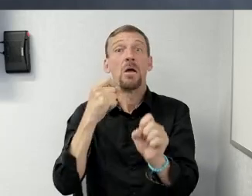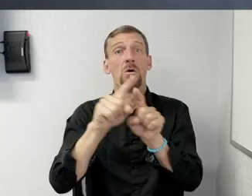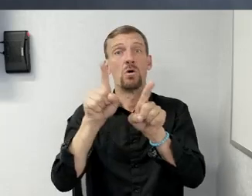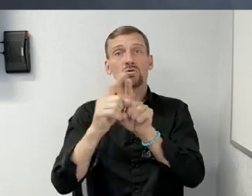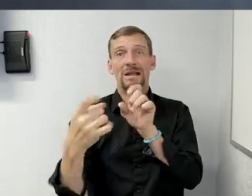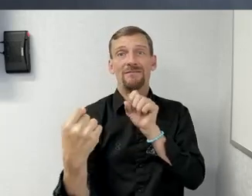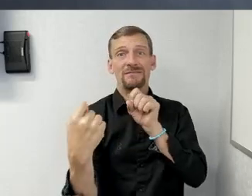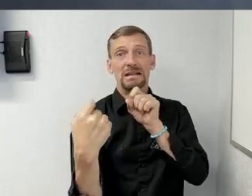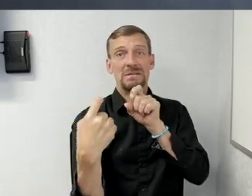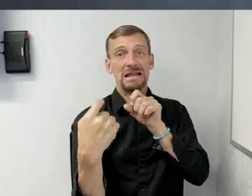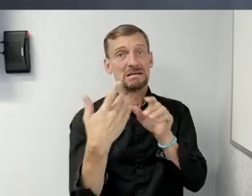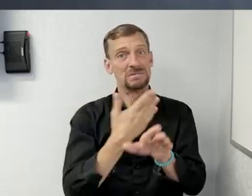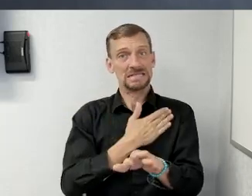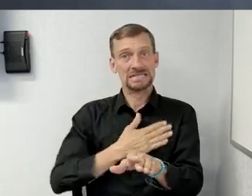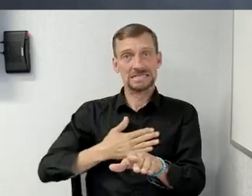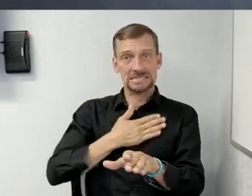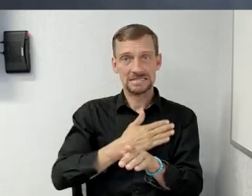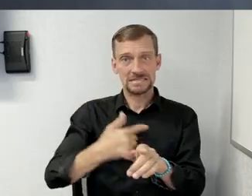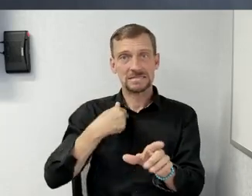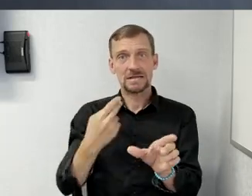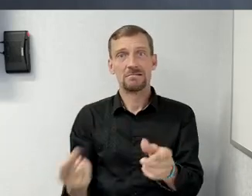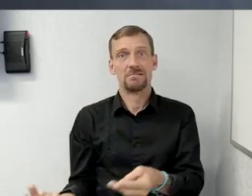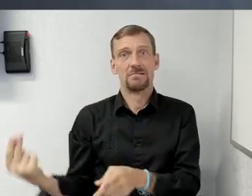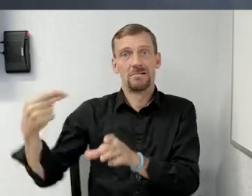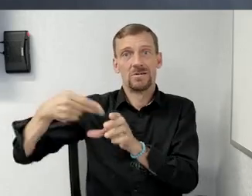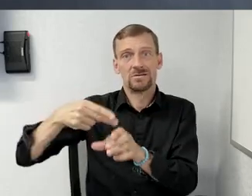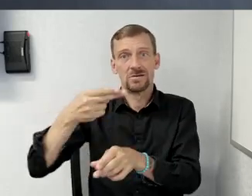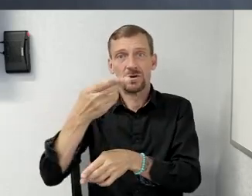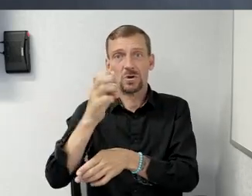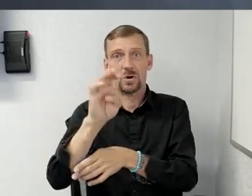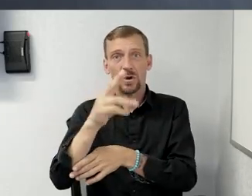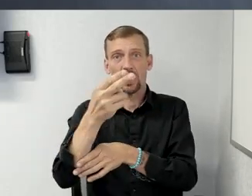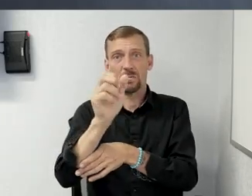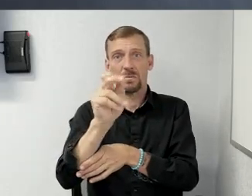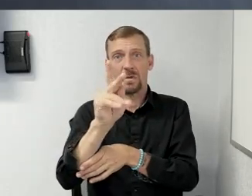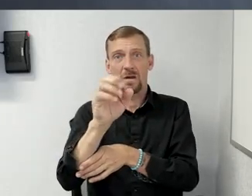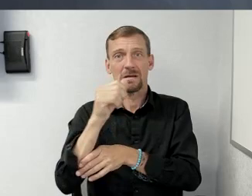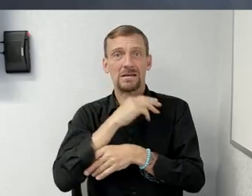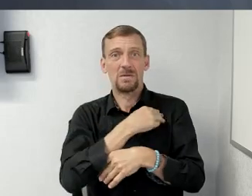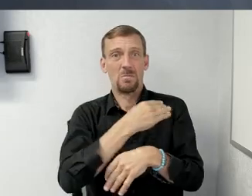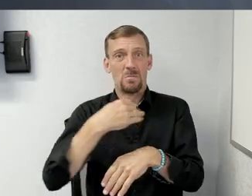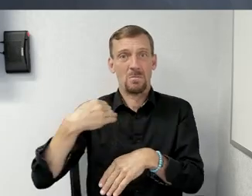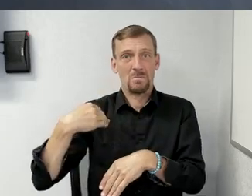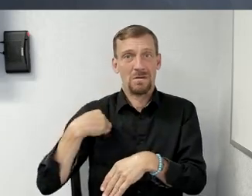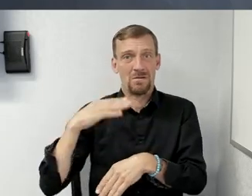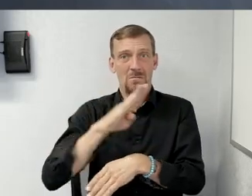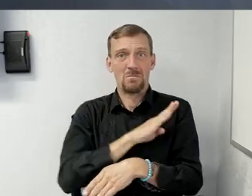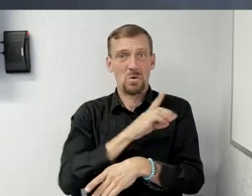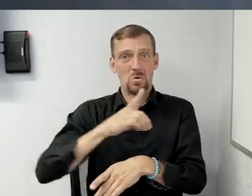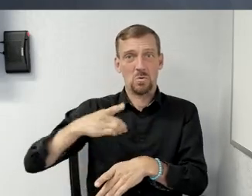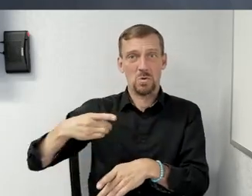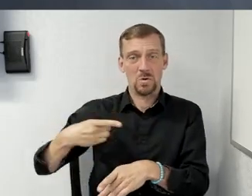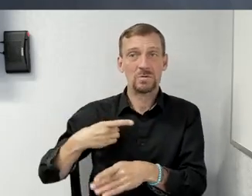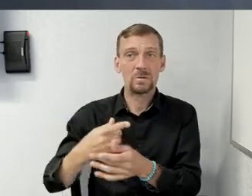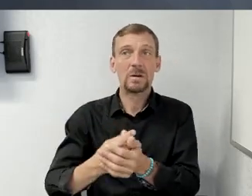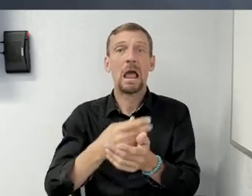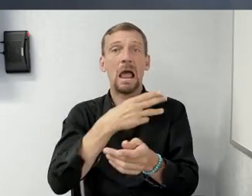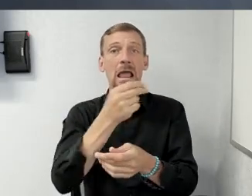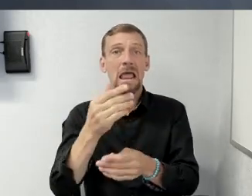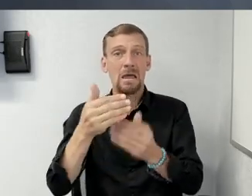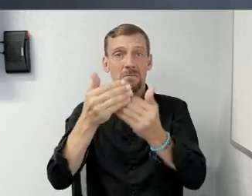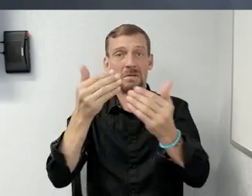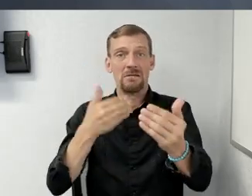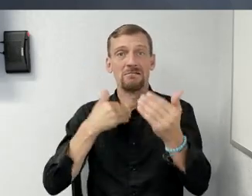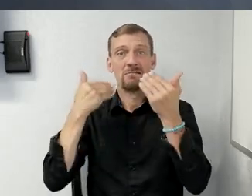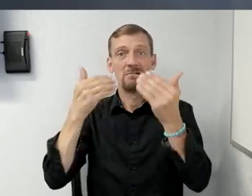feedback from you as well. I'm going to be joined tonight by Hawkins, our district board member, and Gary Herbst, our CEO. But before